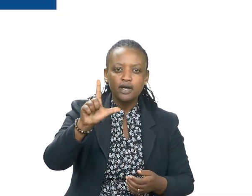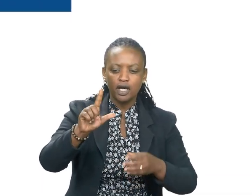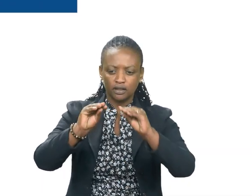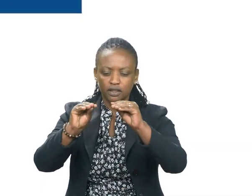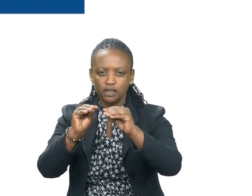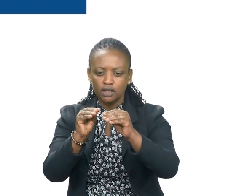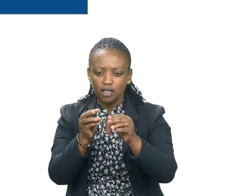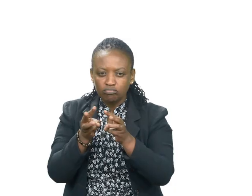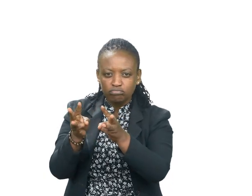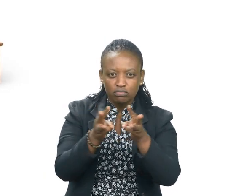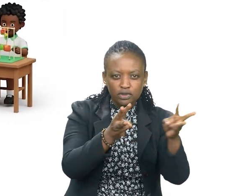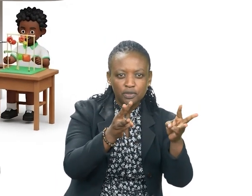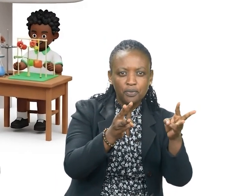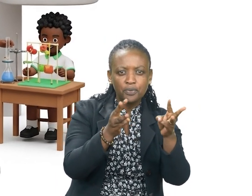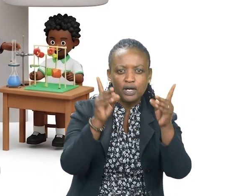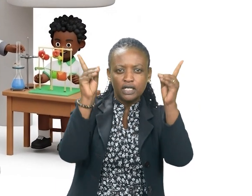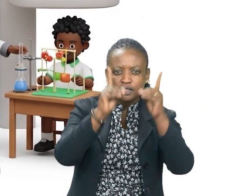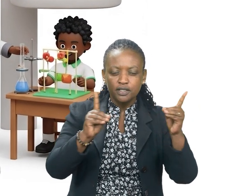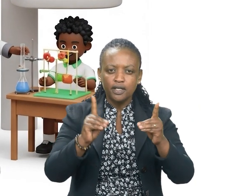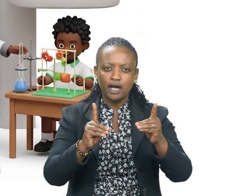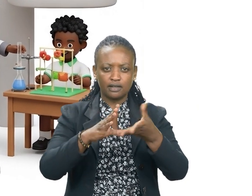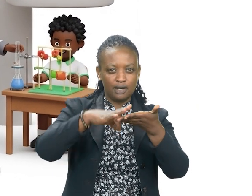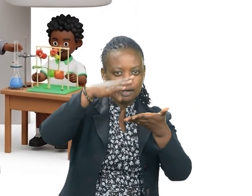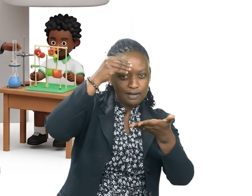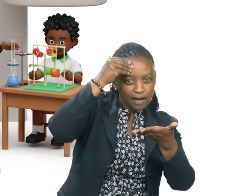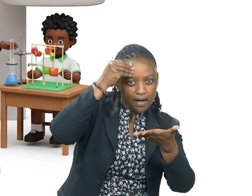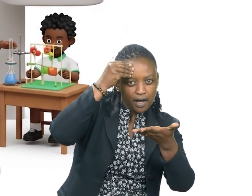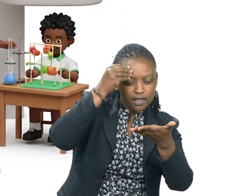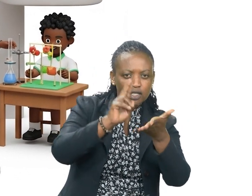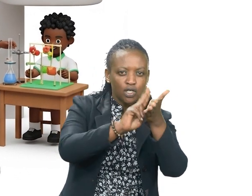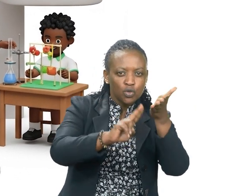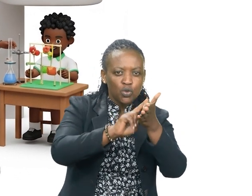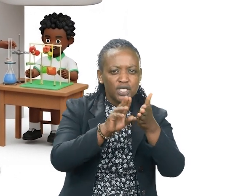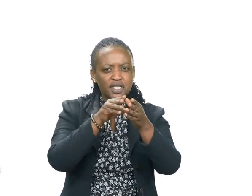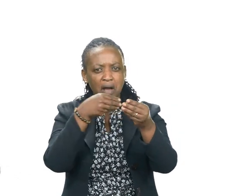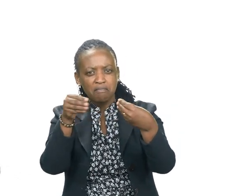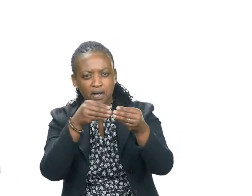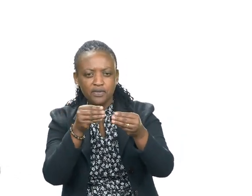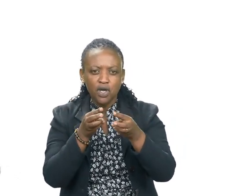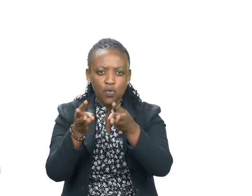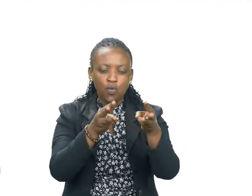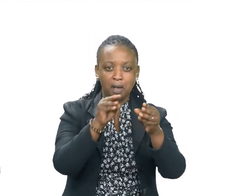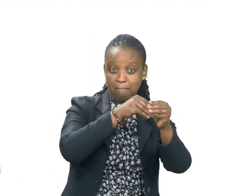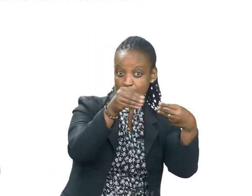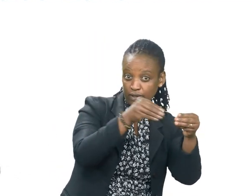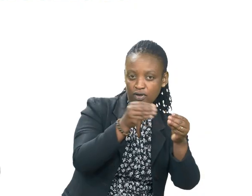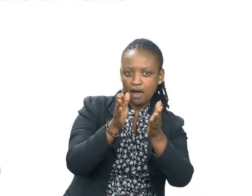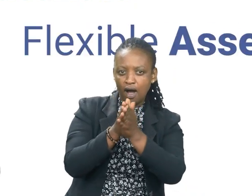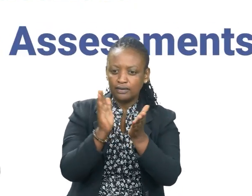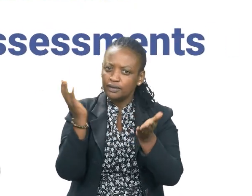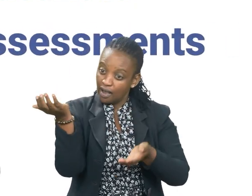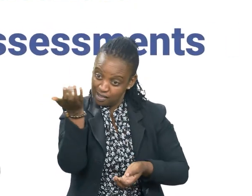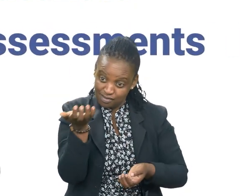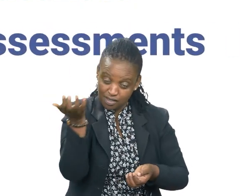UDL is a teaching approach designed to optimize learning by using flexible methods, materials,